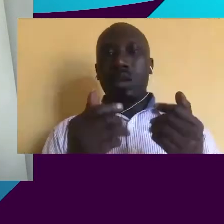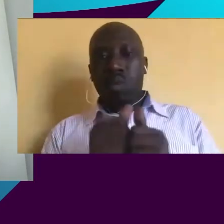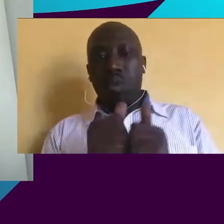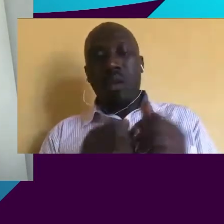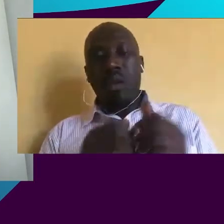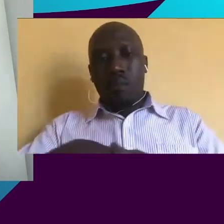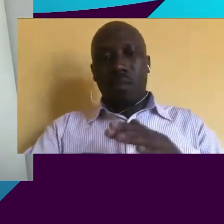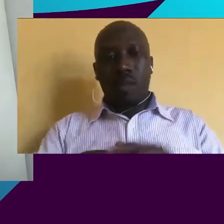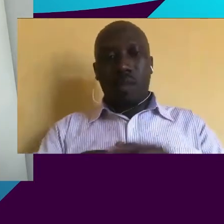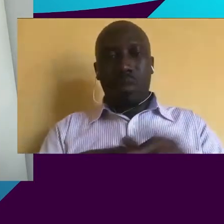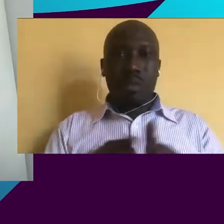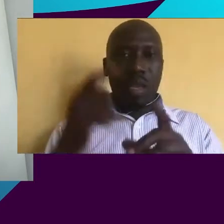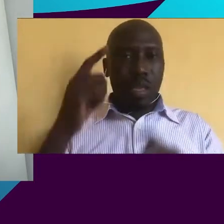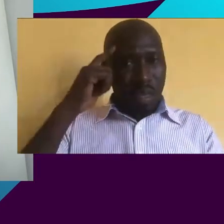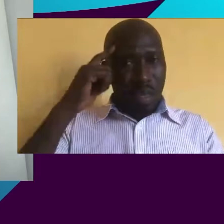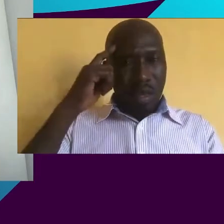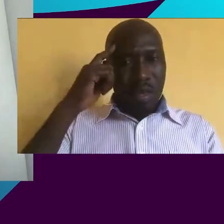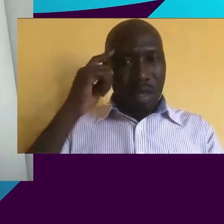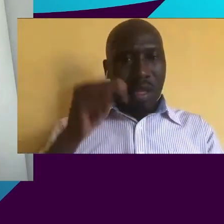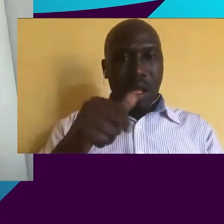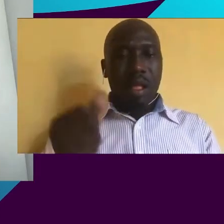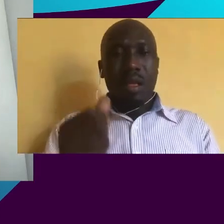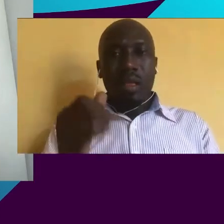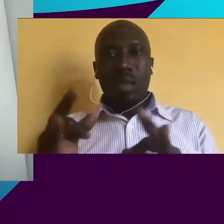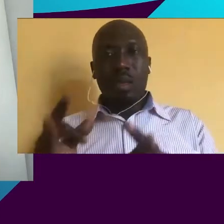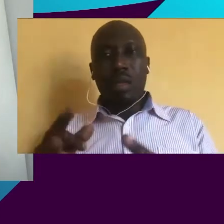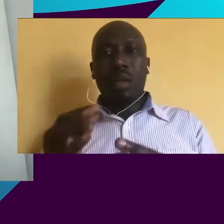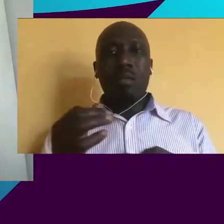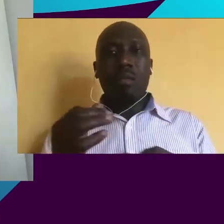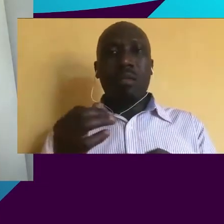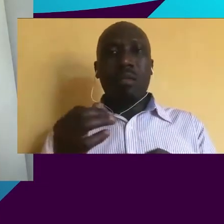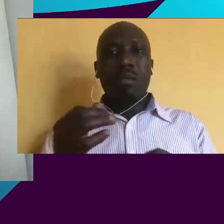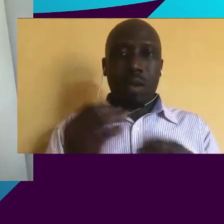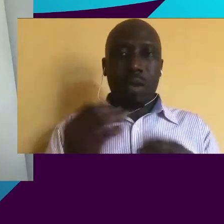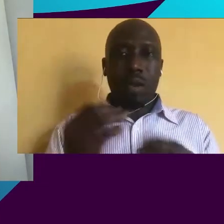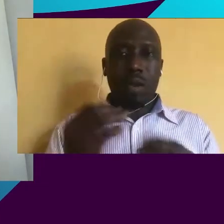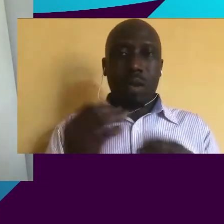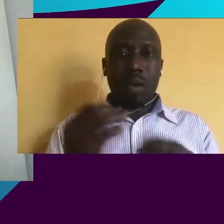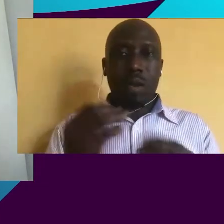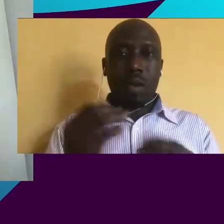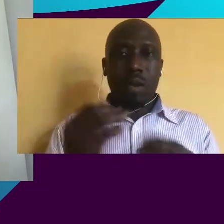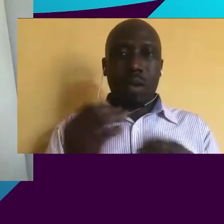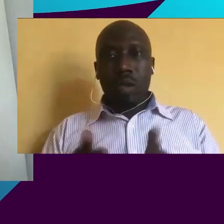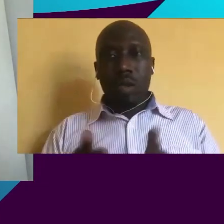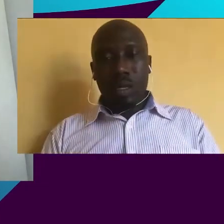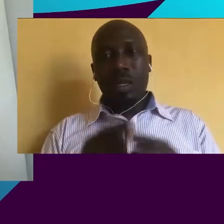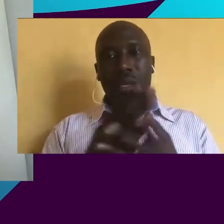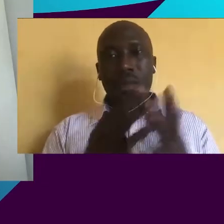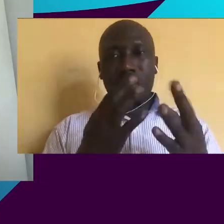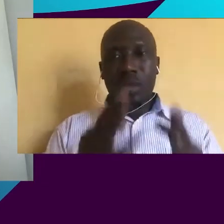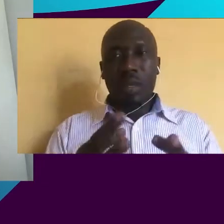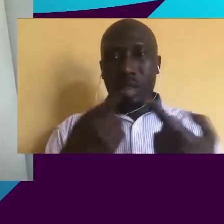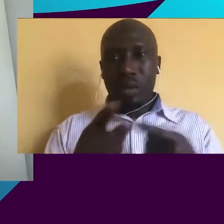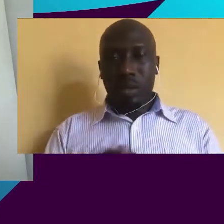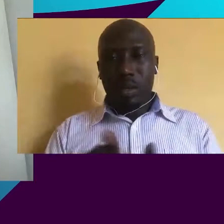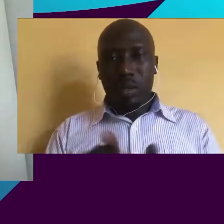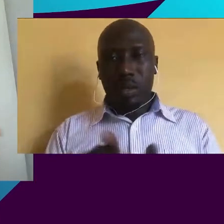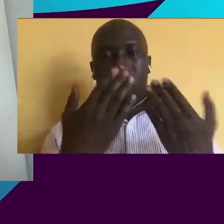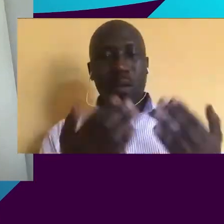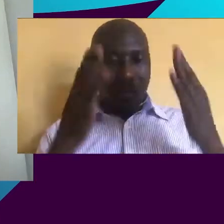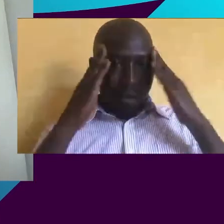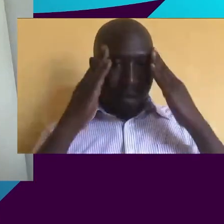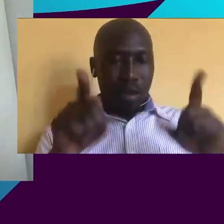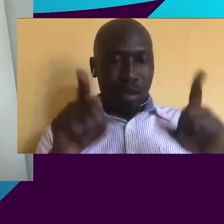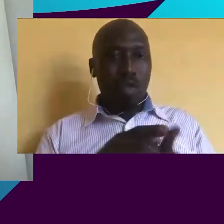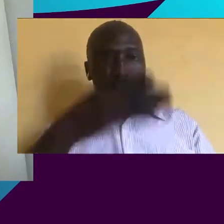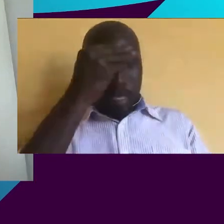So I think a lot of girls are seeing the opportunity that, you know, they can go into football as something different and really now focusing on that study to